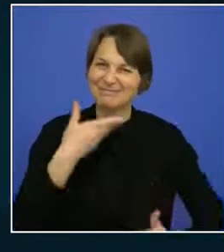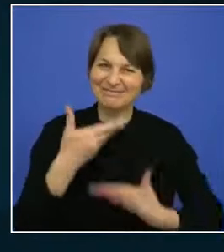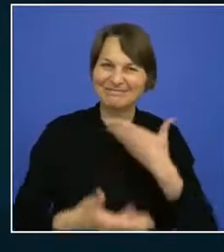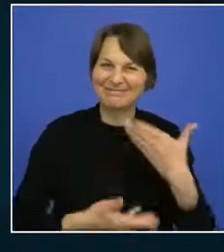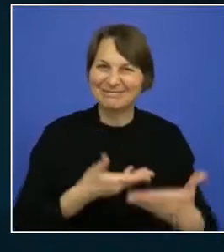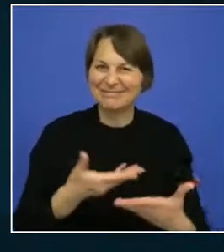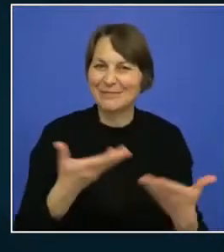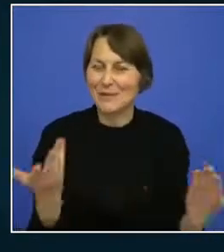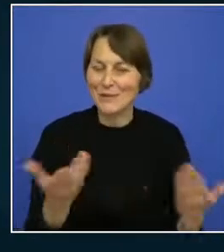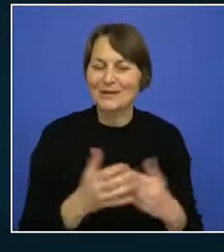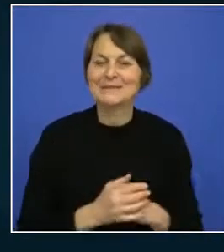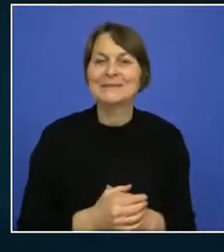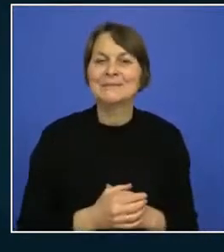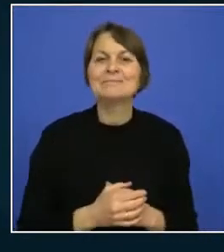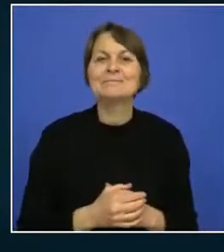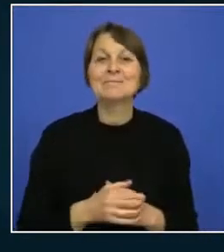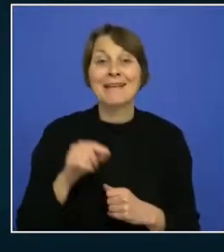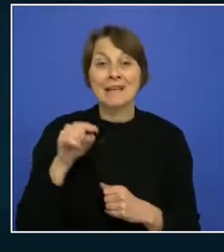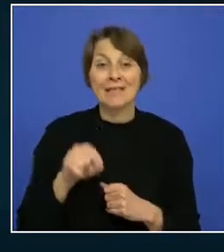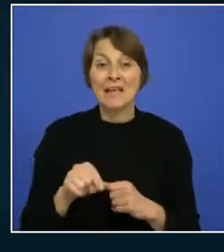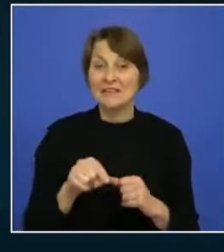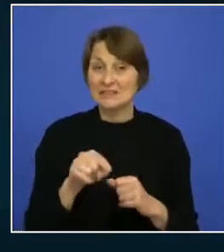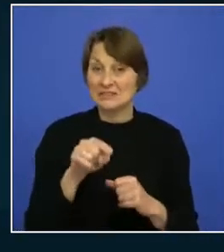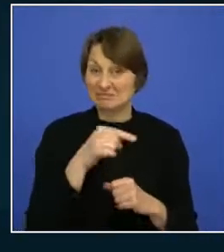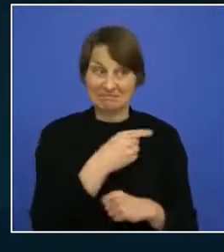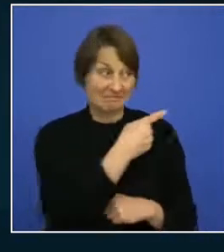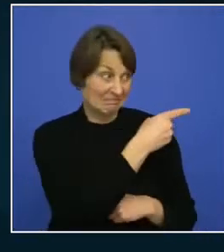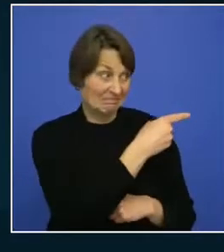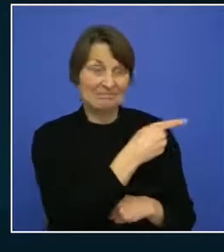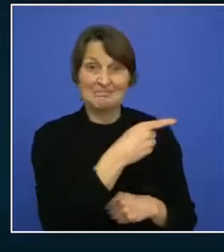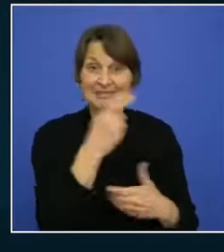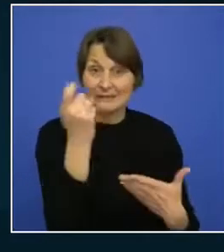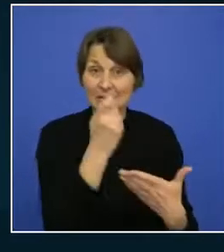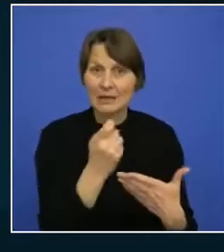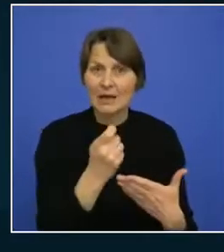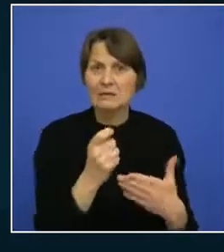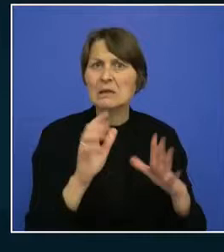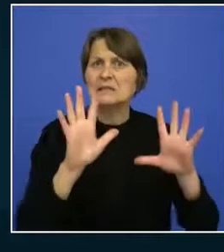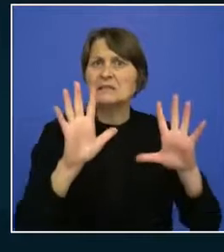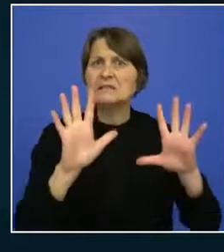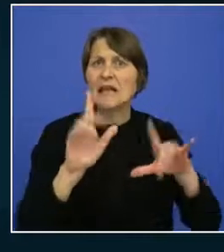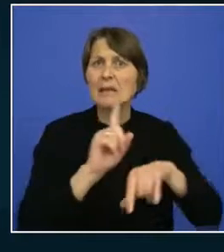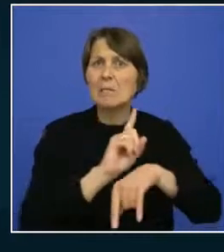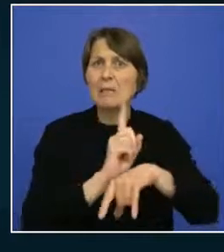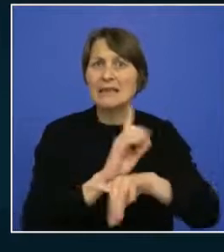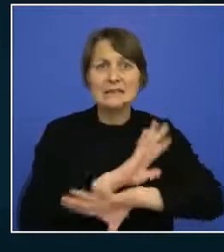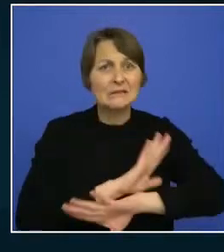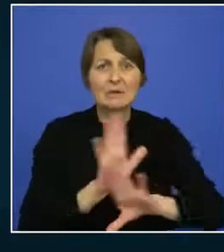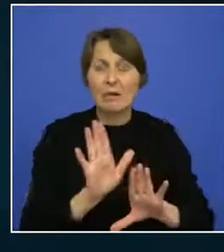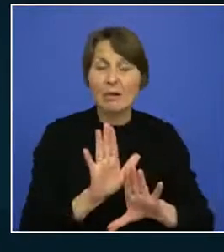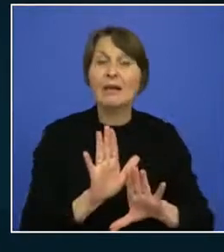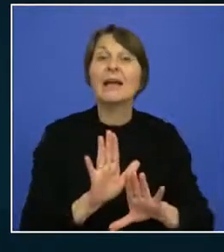in under 10 minutes. And so once you click deploy to Azure,